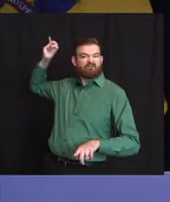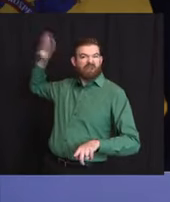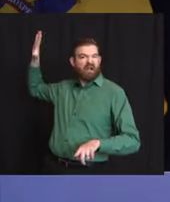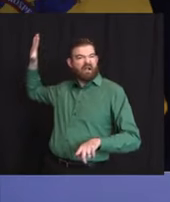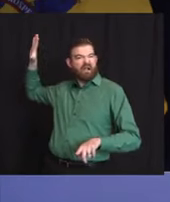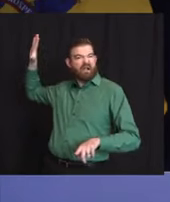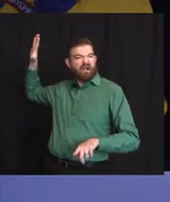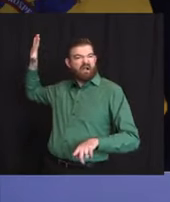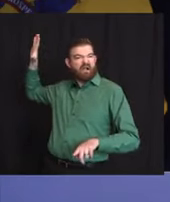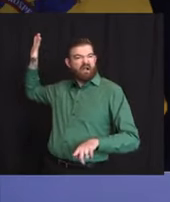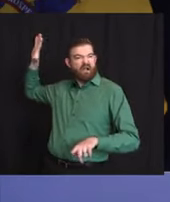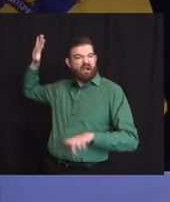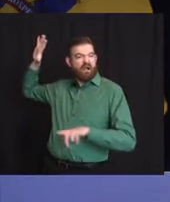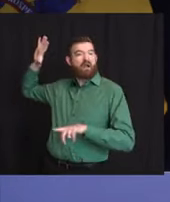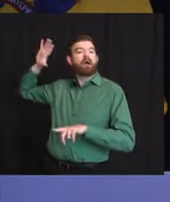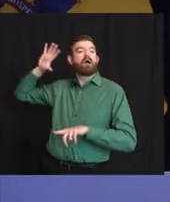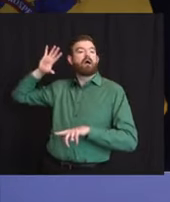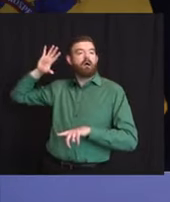1,487 last evening.